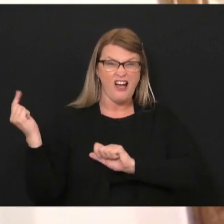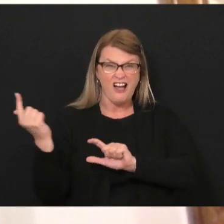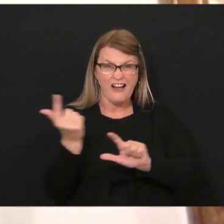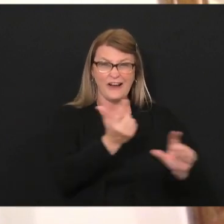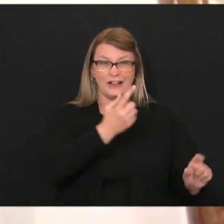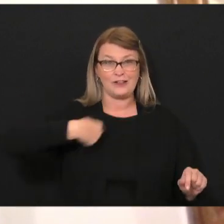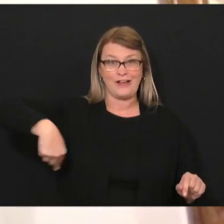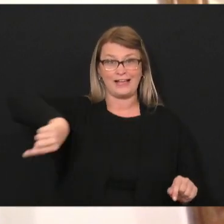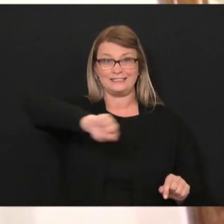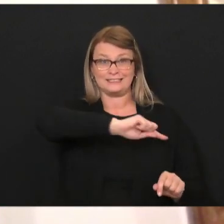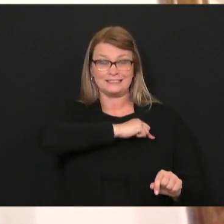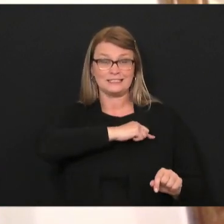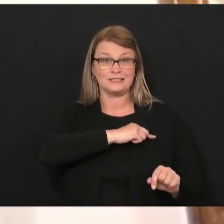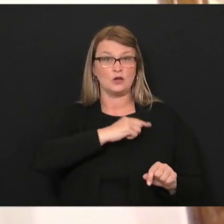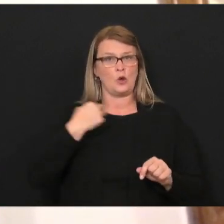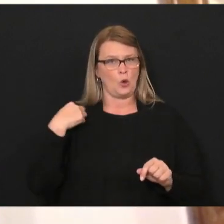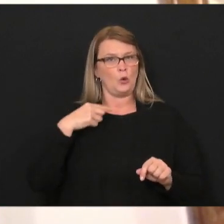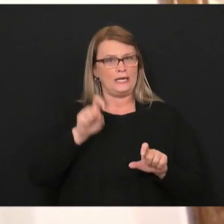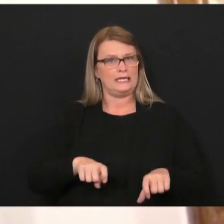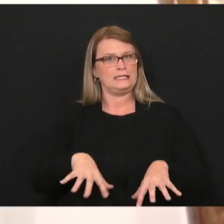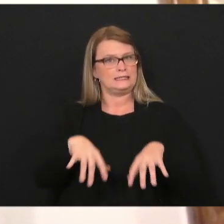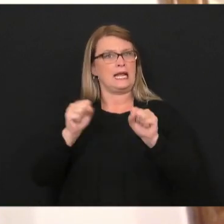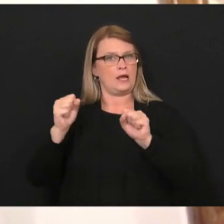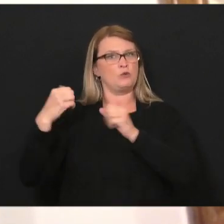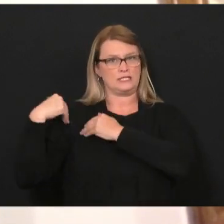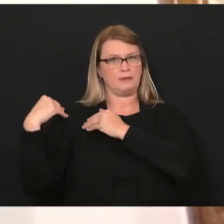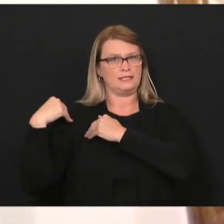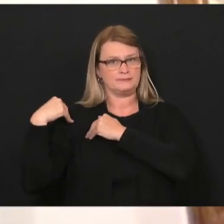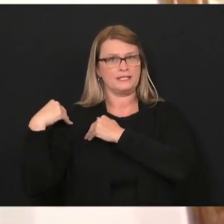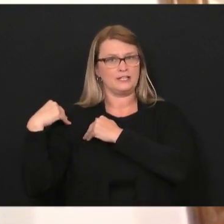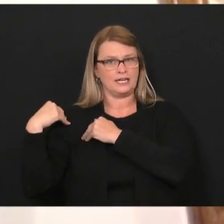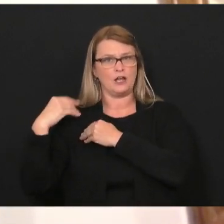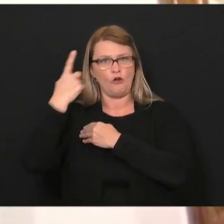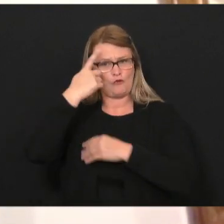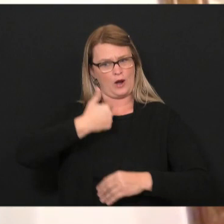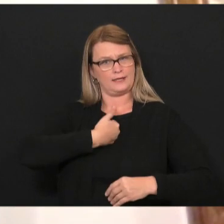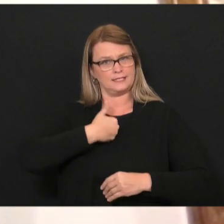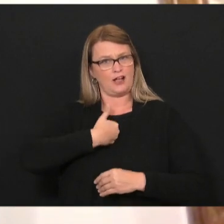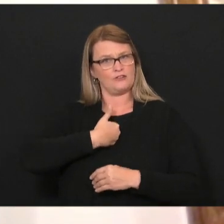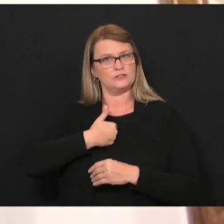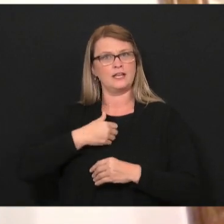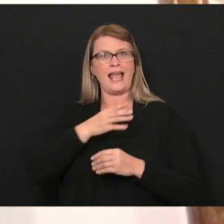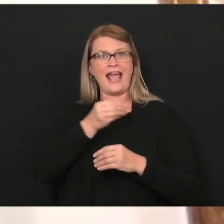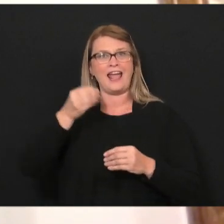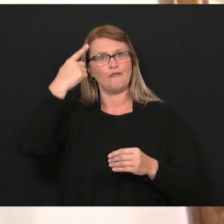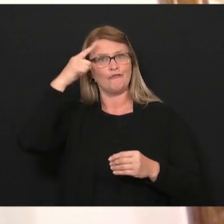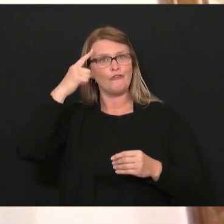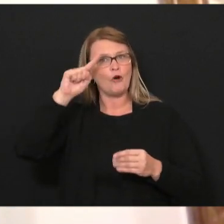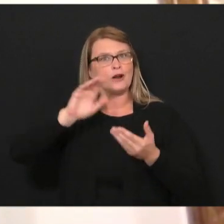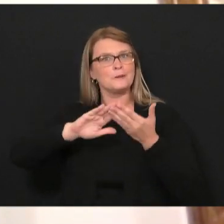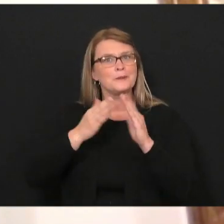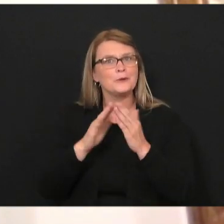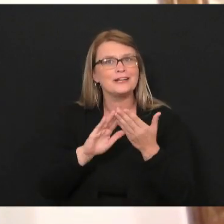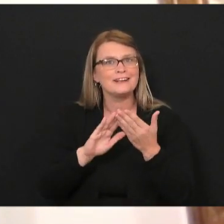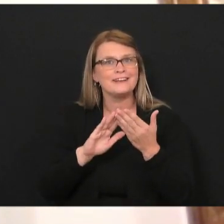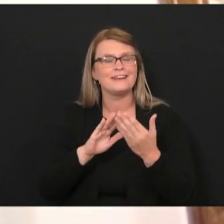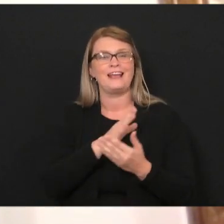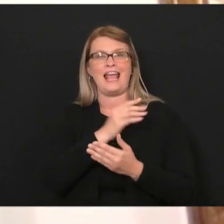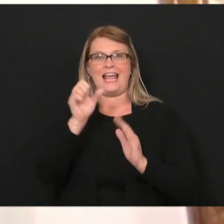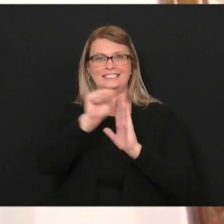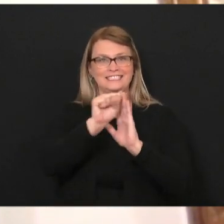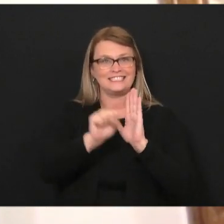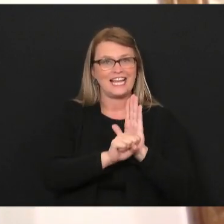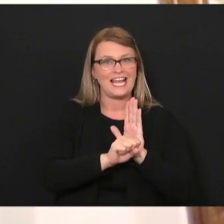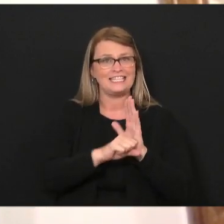of us needs to take responsibility, not only for ourselves, but for our communities, for our